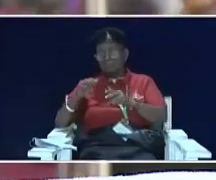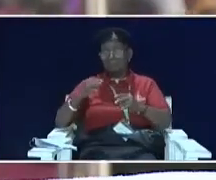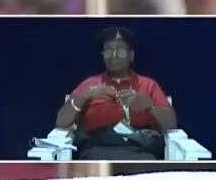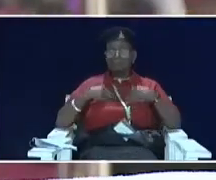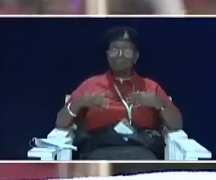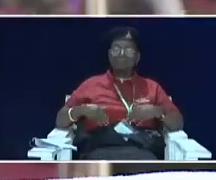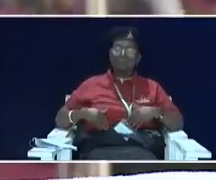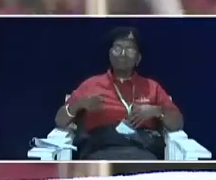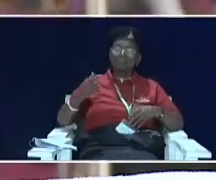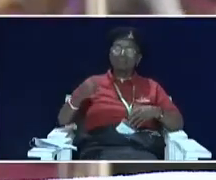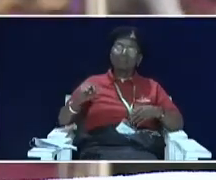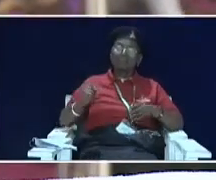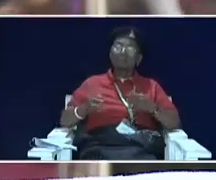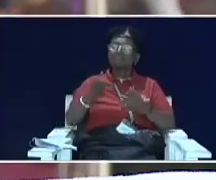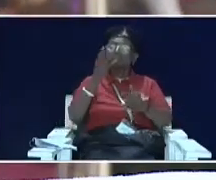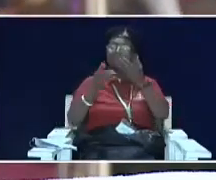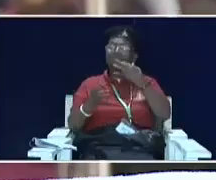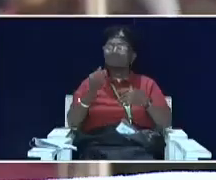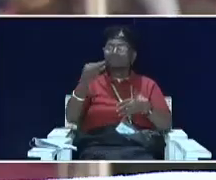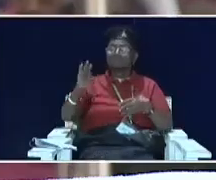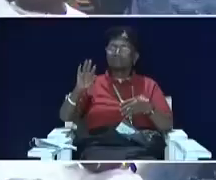and consume tonight.